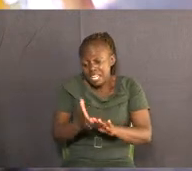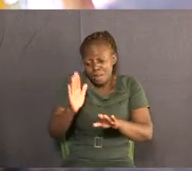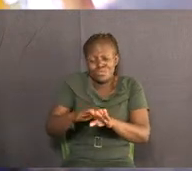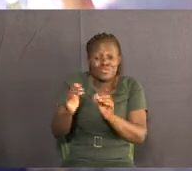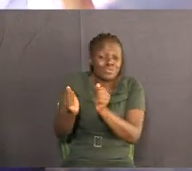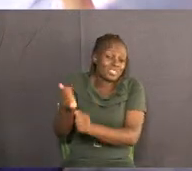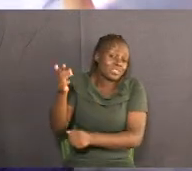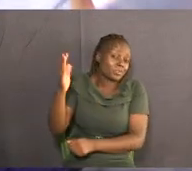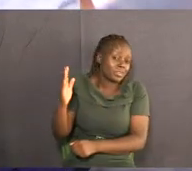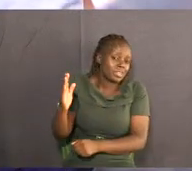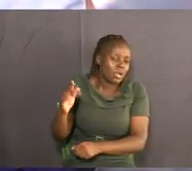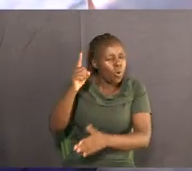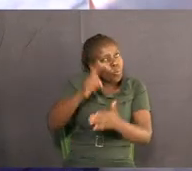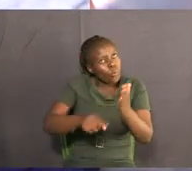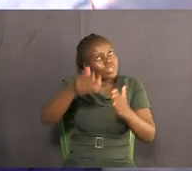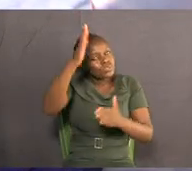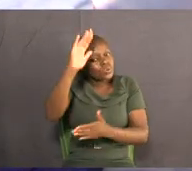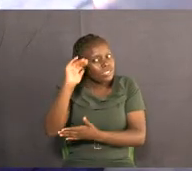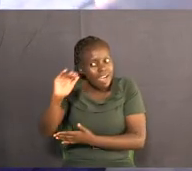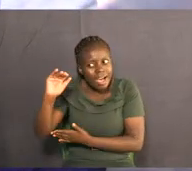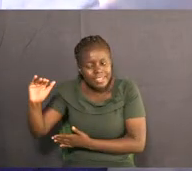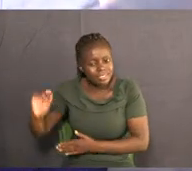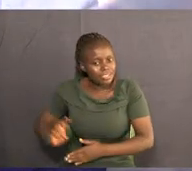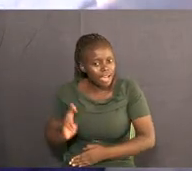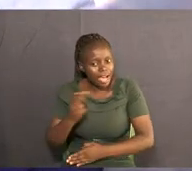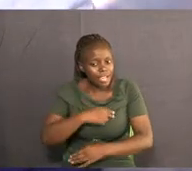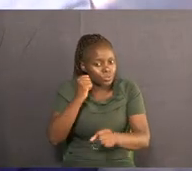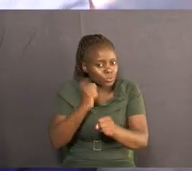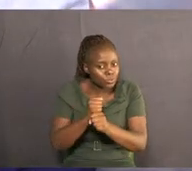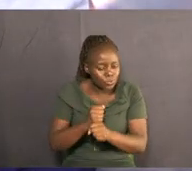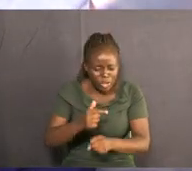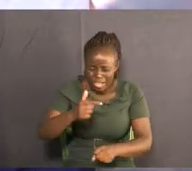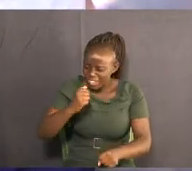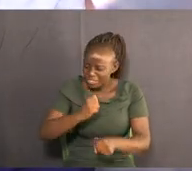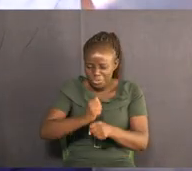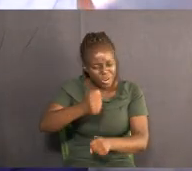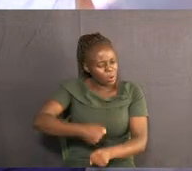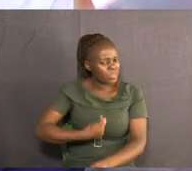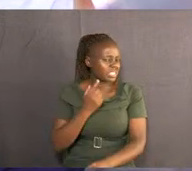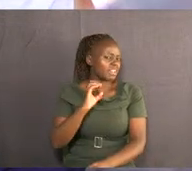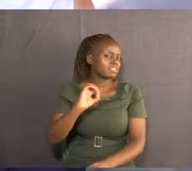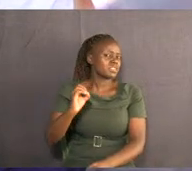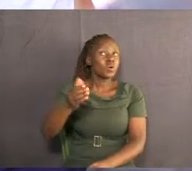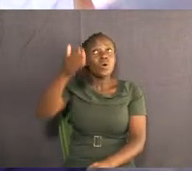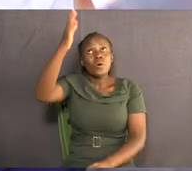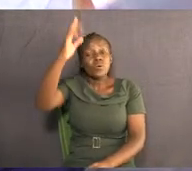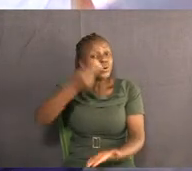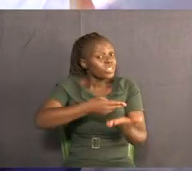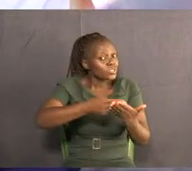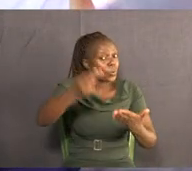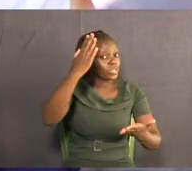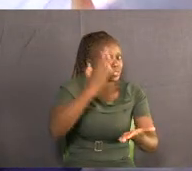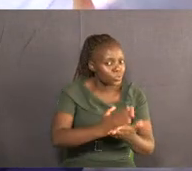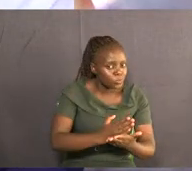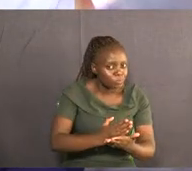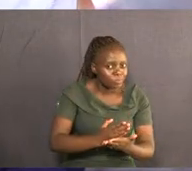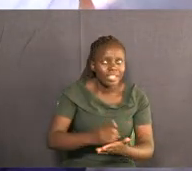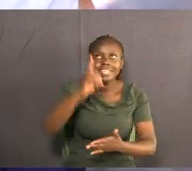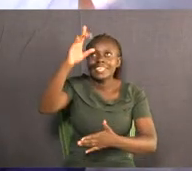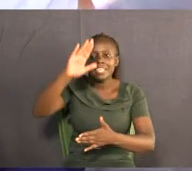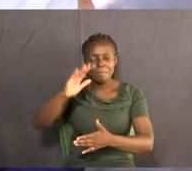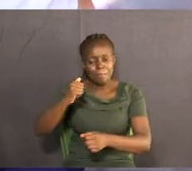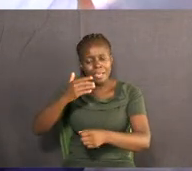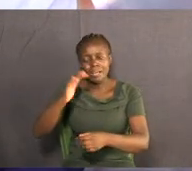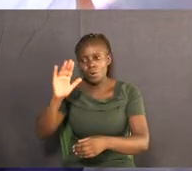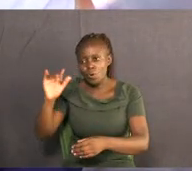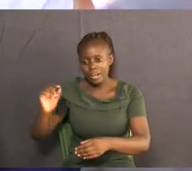what God asks us to do or to meet his standards. We cannot do that. God is holy. He calls us to be holy. God is righteous.